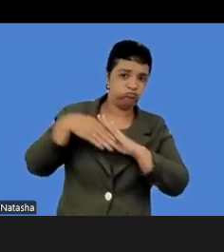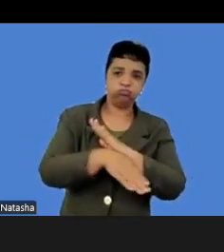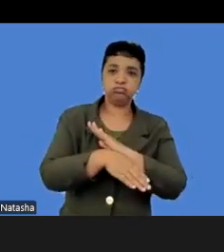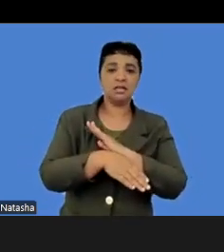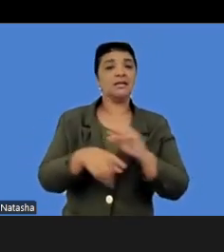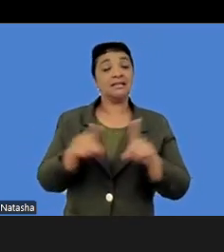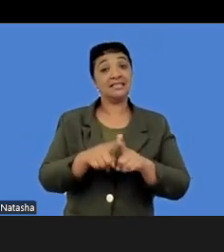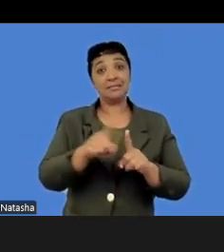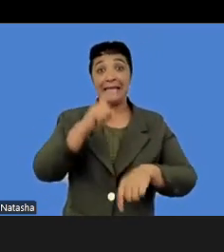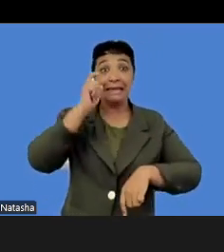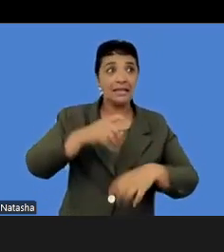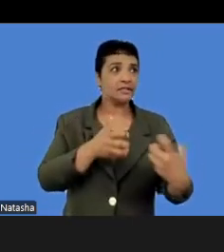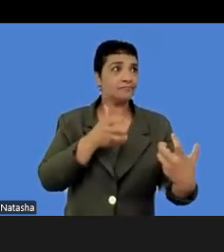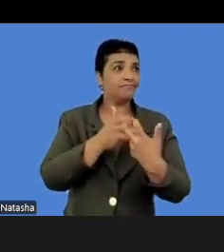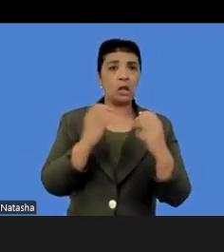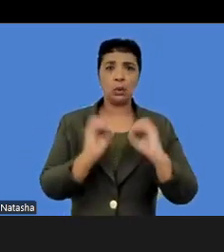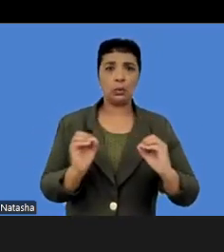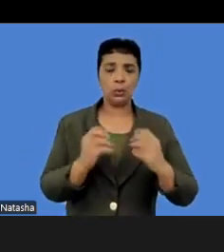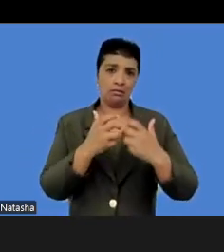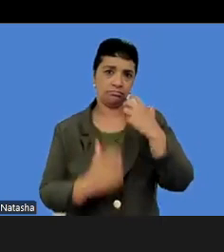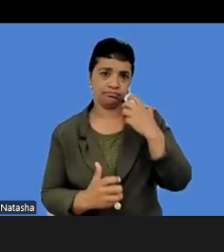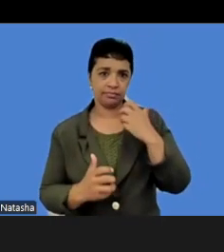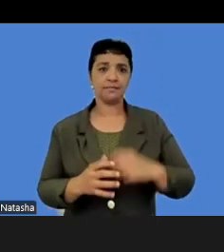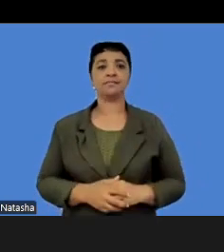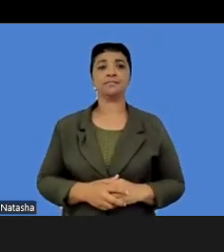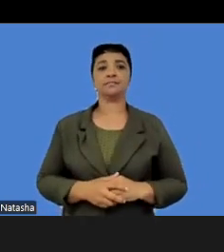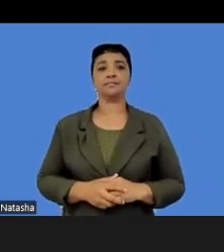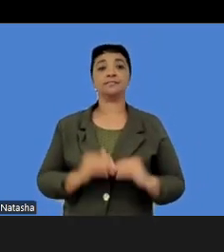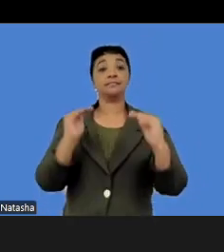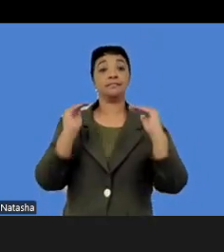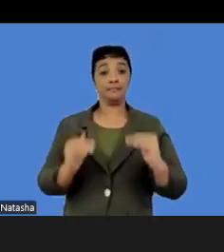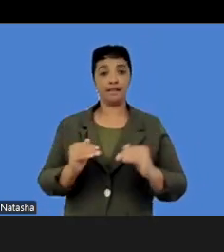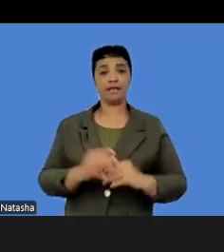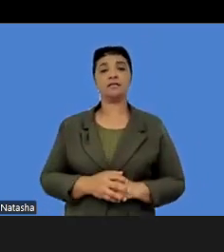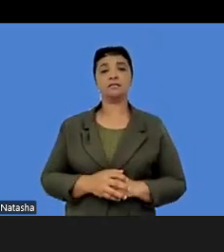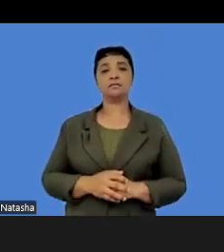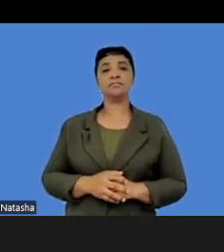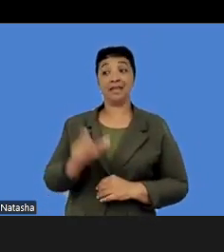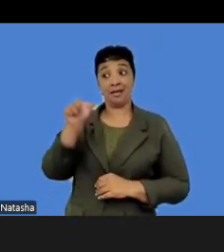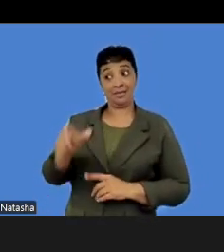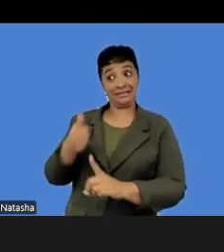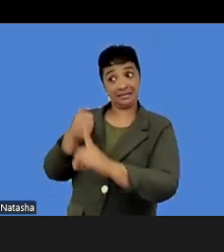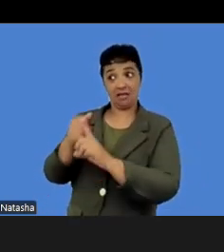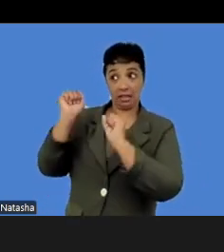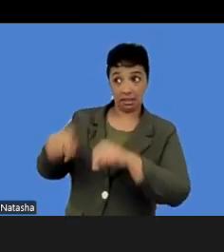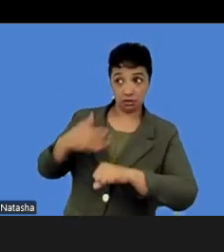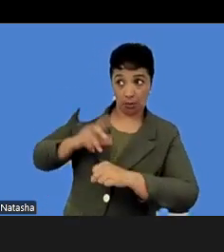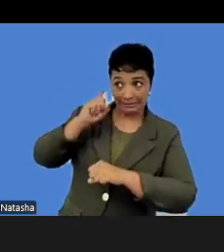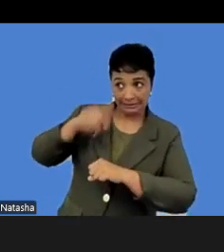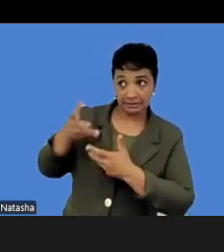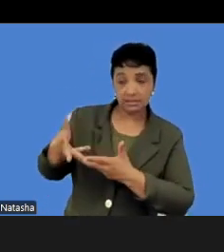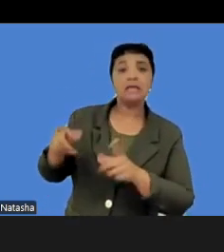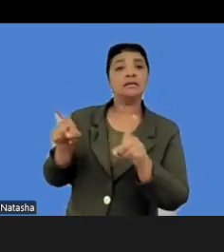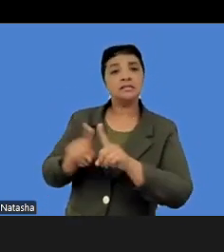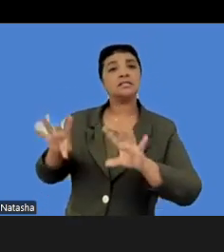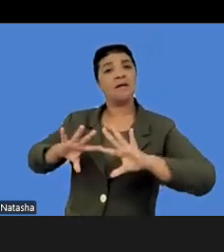basic needs not being met. Obtain consent from service users and families. The families of these mental